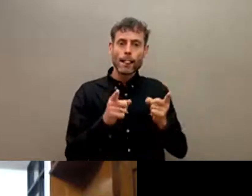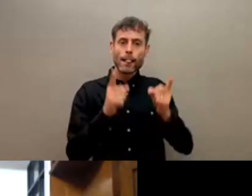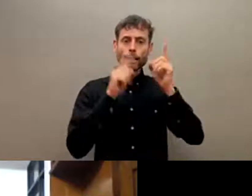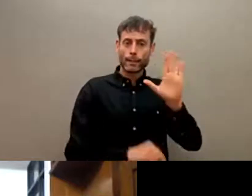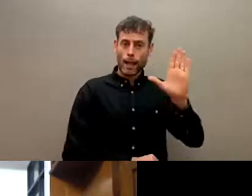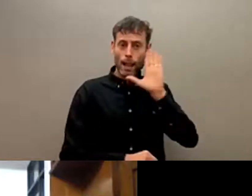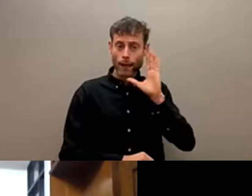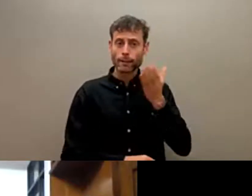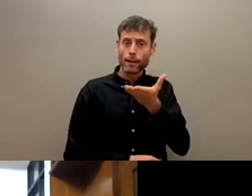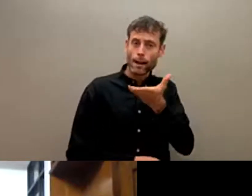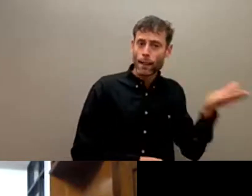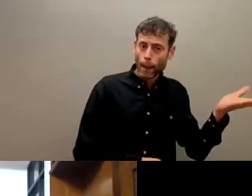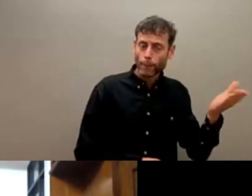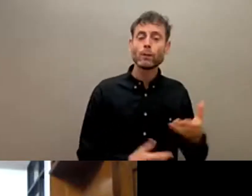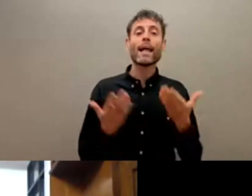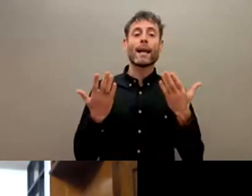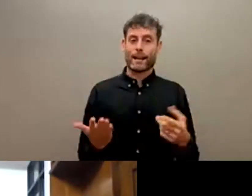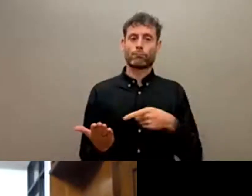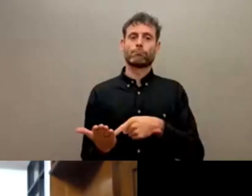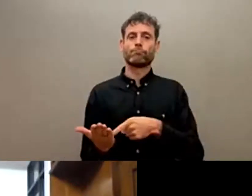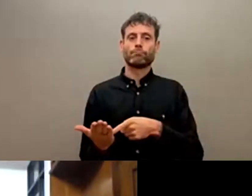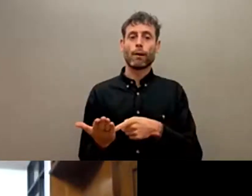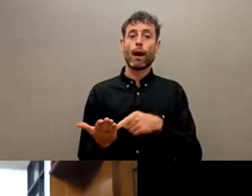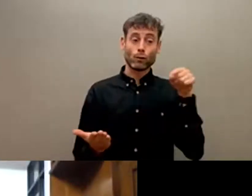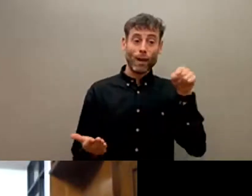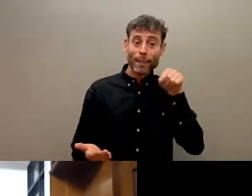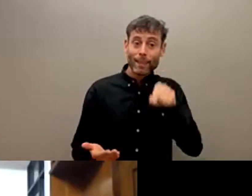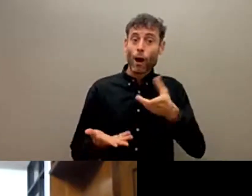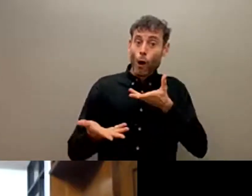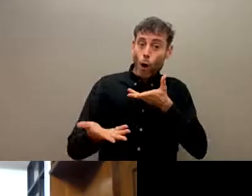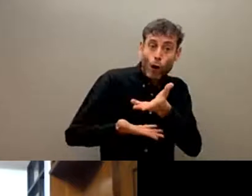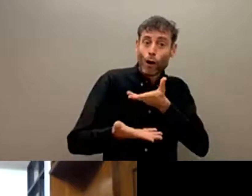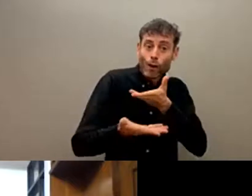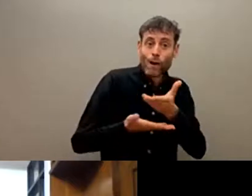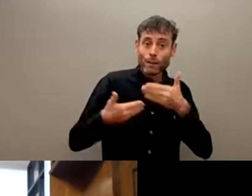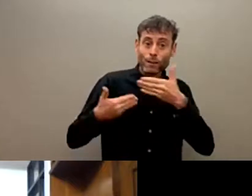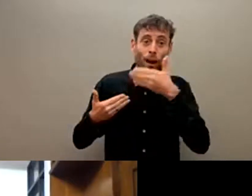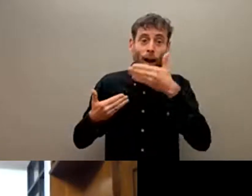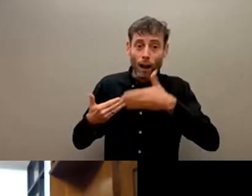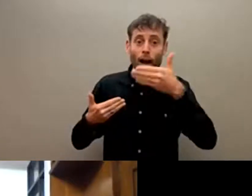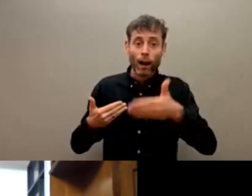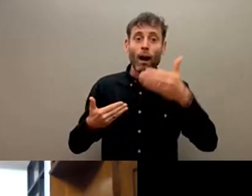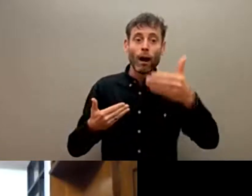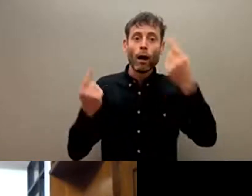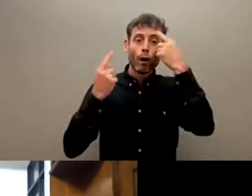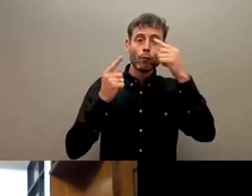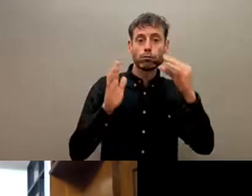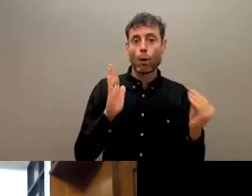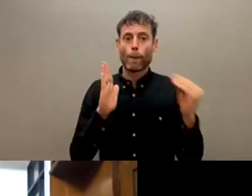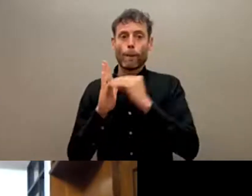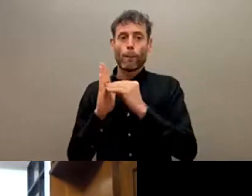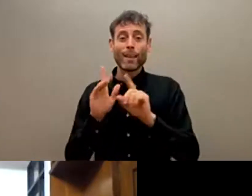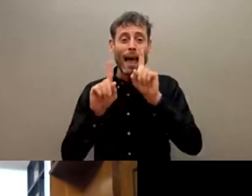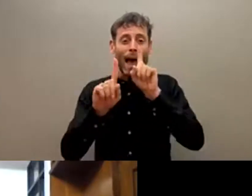our constitution now, there are 11 points that has covered the rights of people with disability in